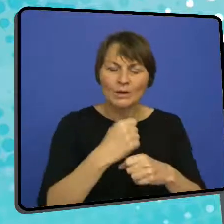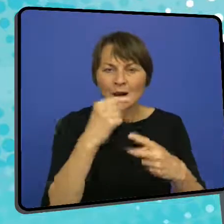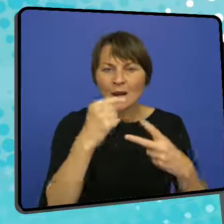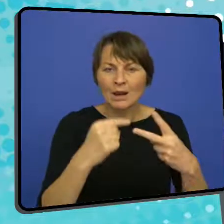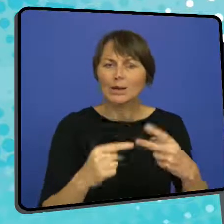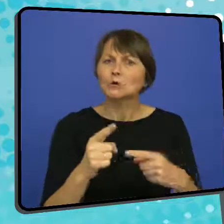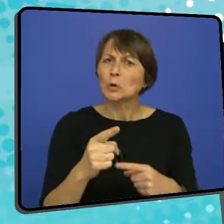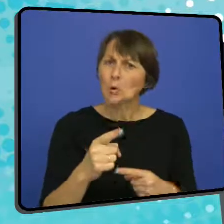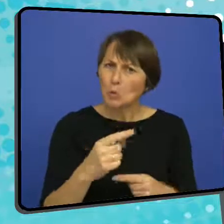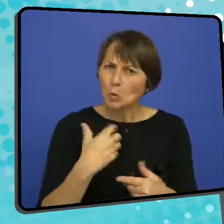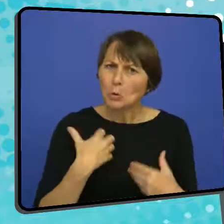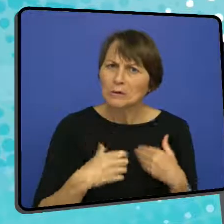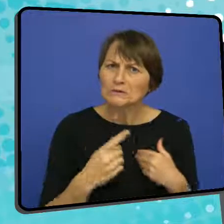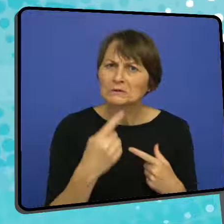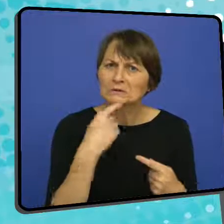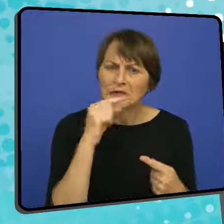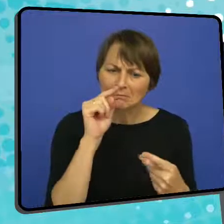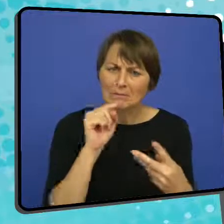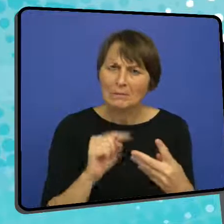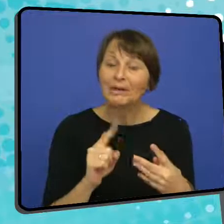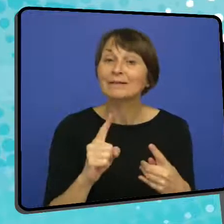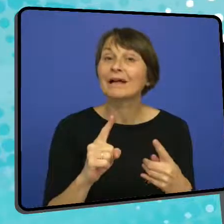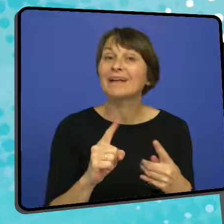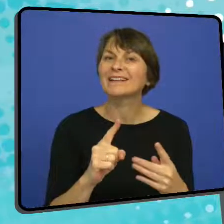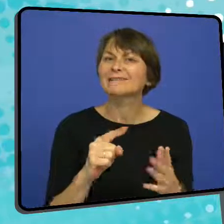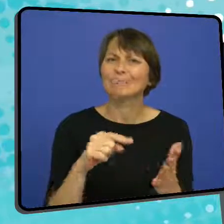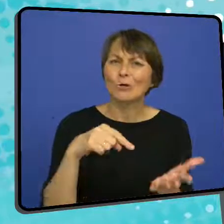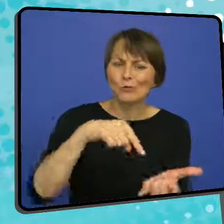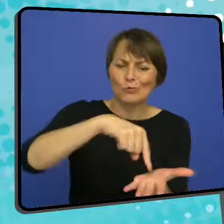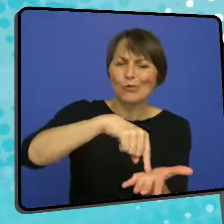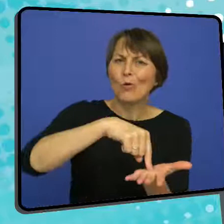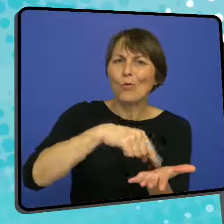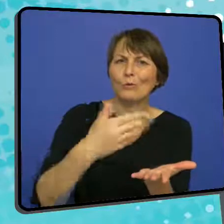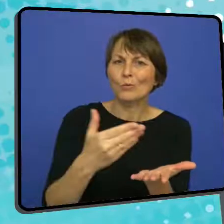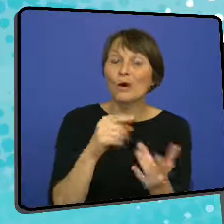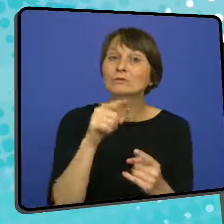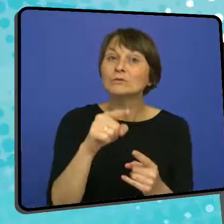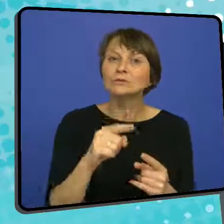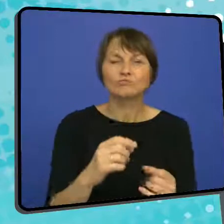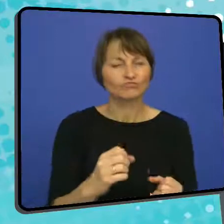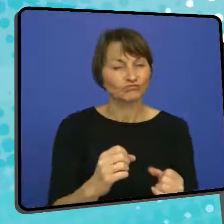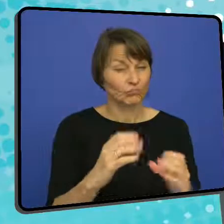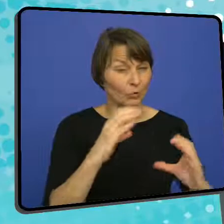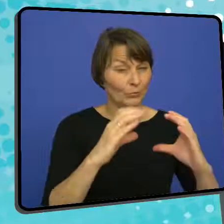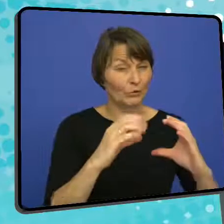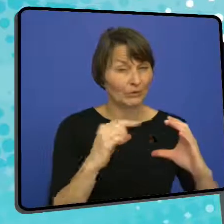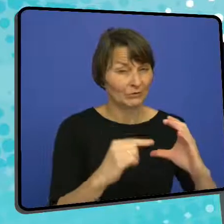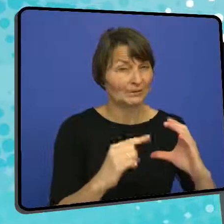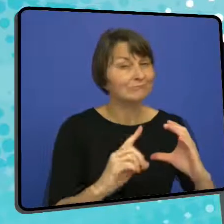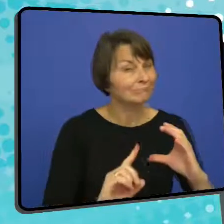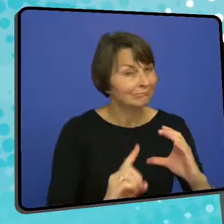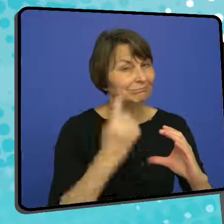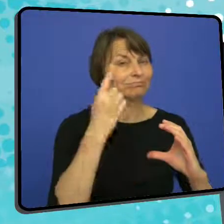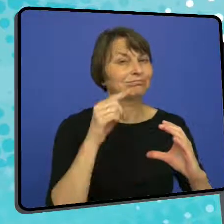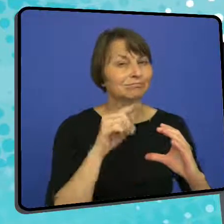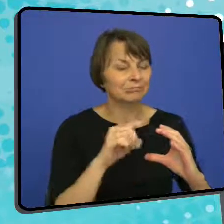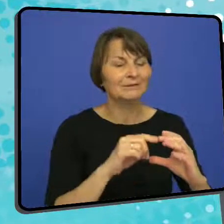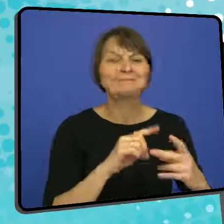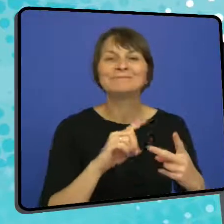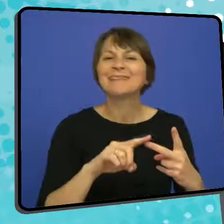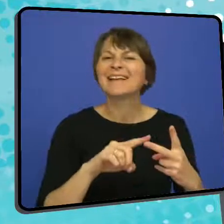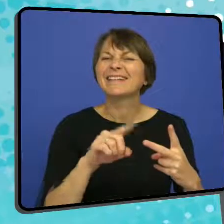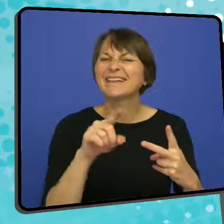on. Communication, obviously having to be incredibly strong by the sounds of it. Also loved the piece where you